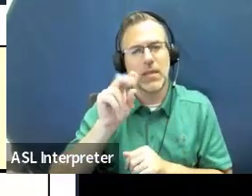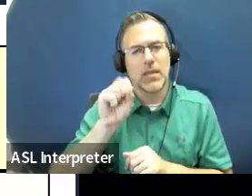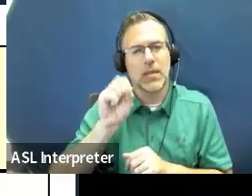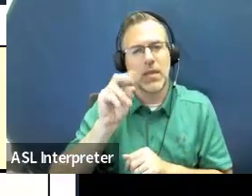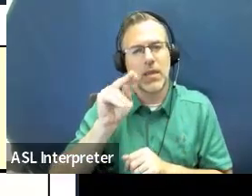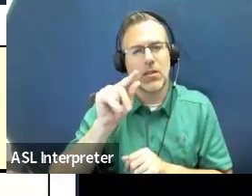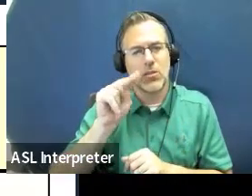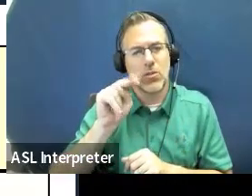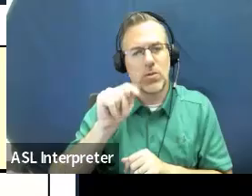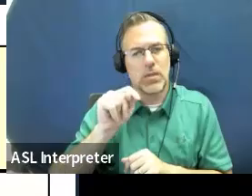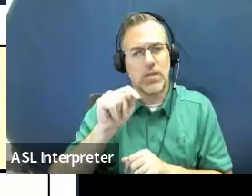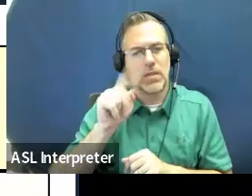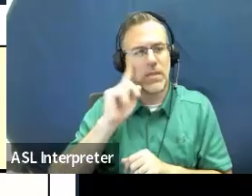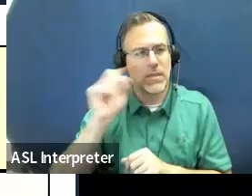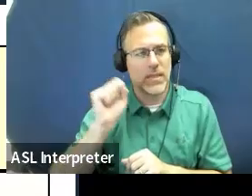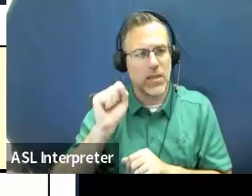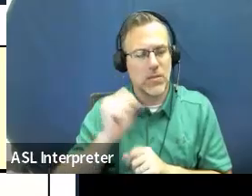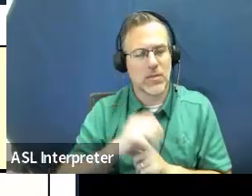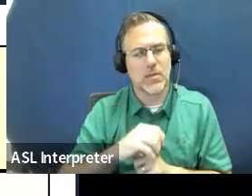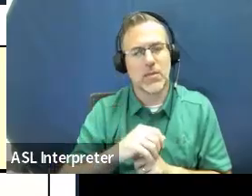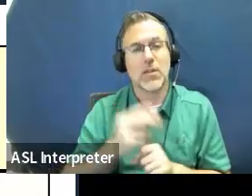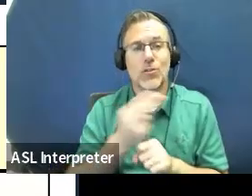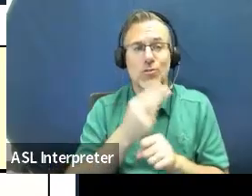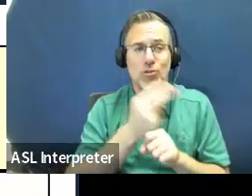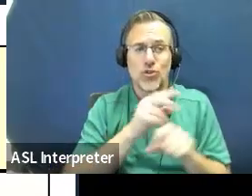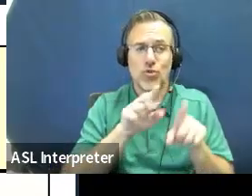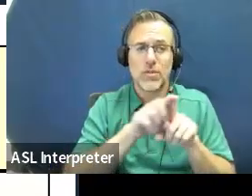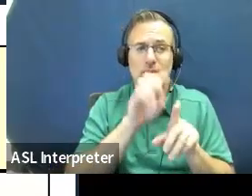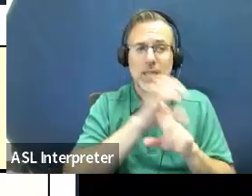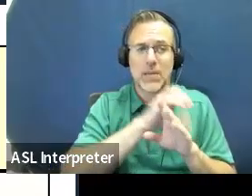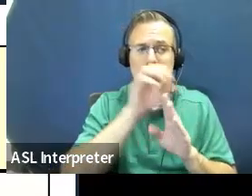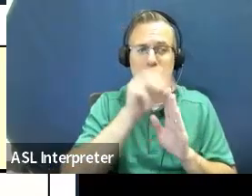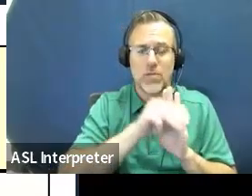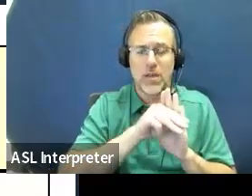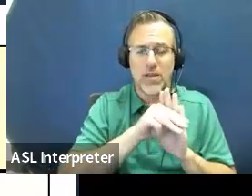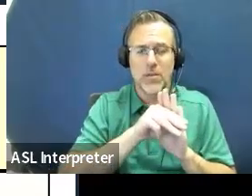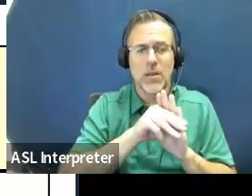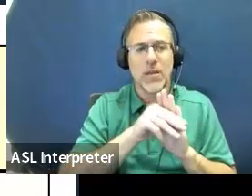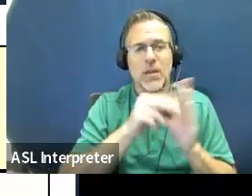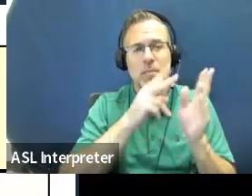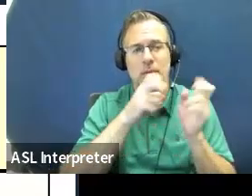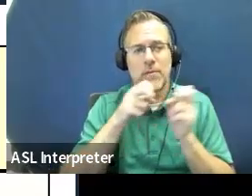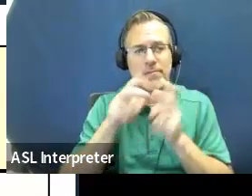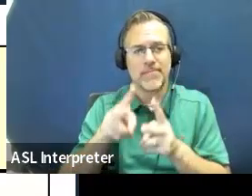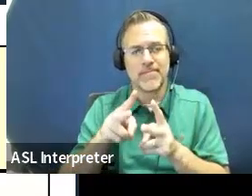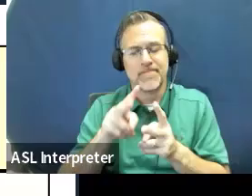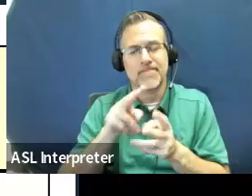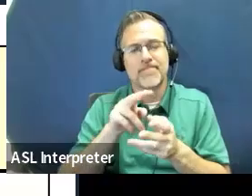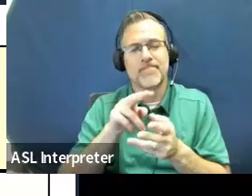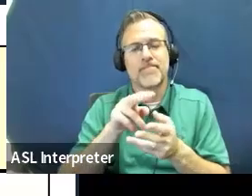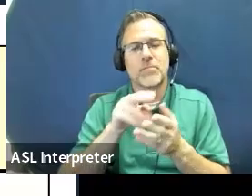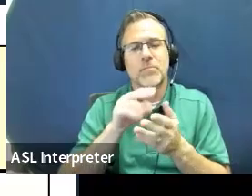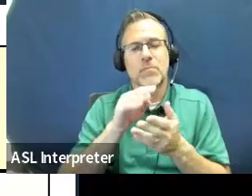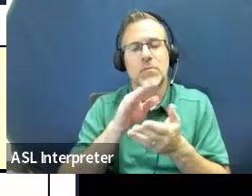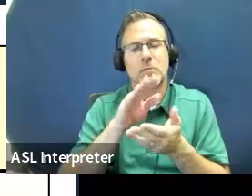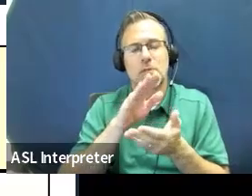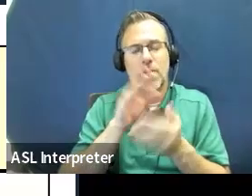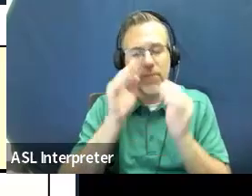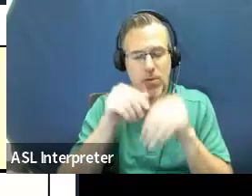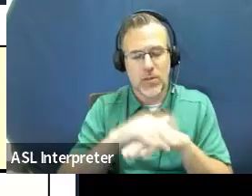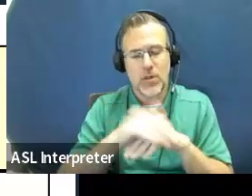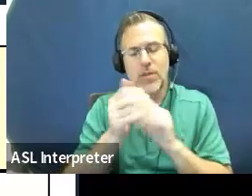curriculums, but just pull those skills out and write your goals around those skills versus moving from level to